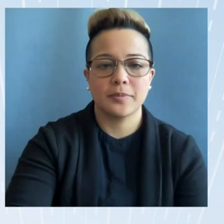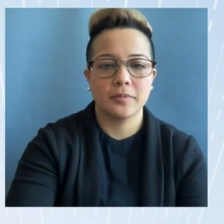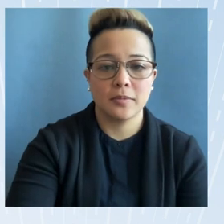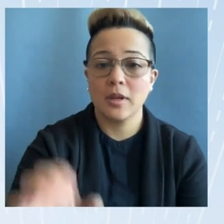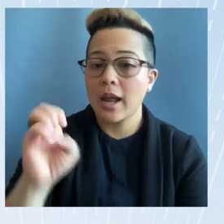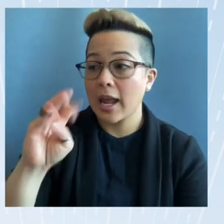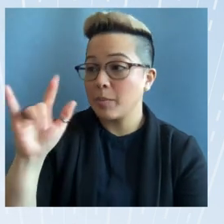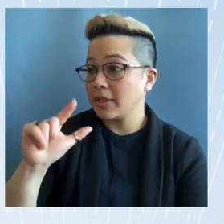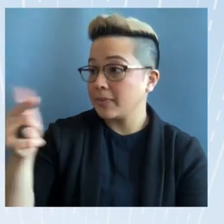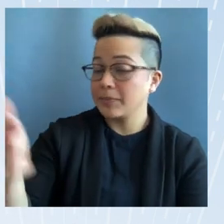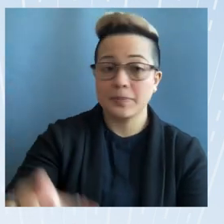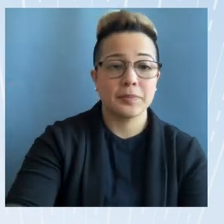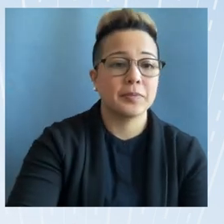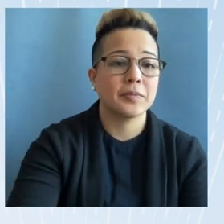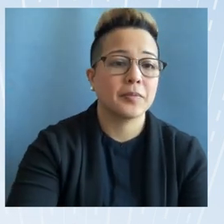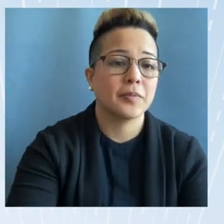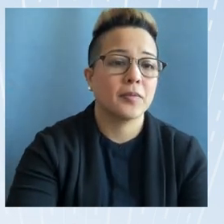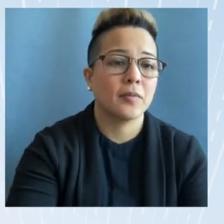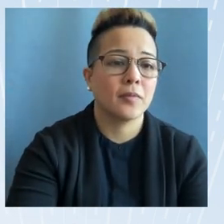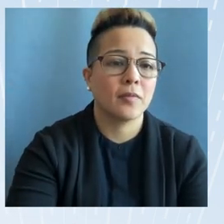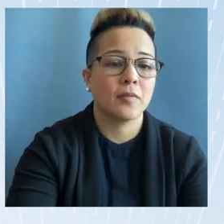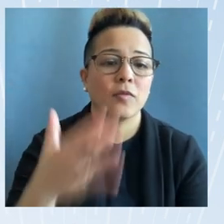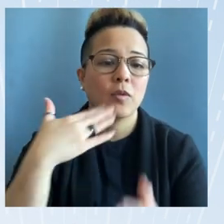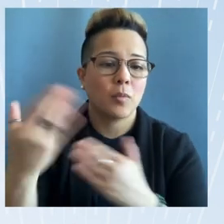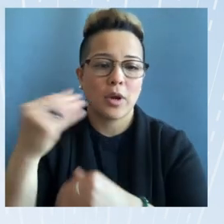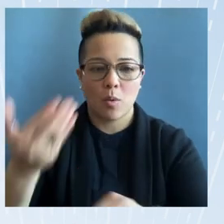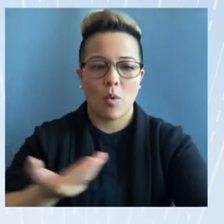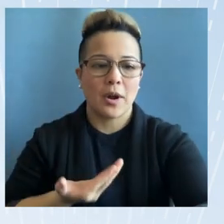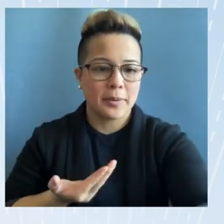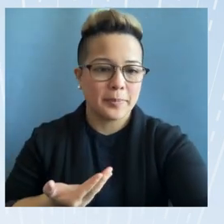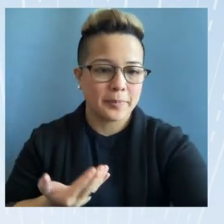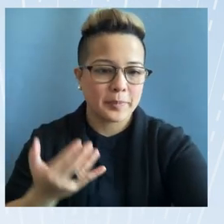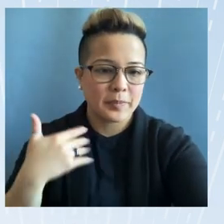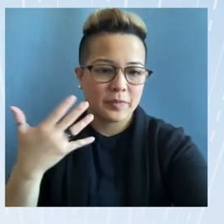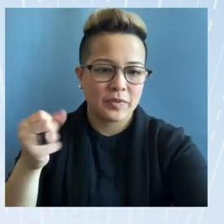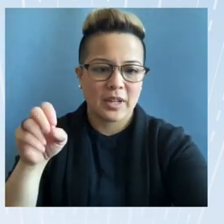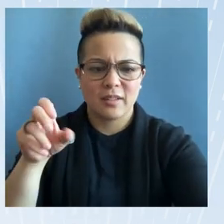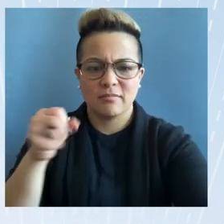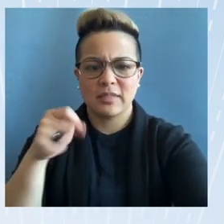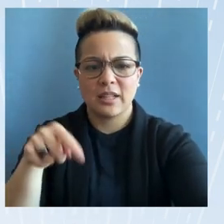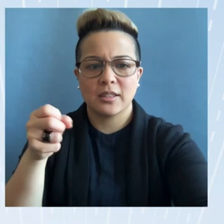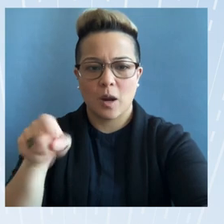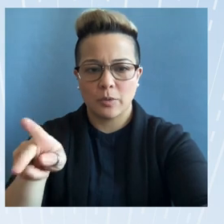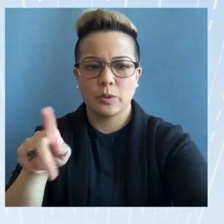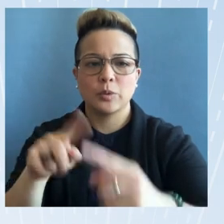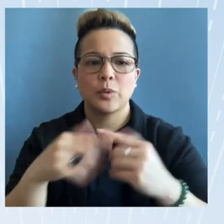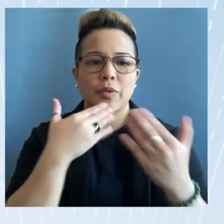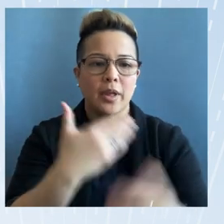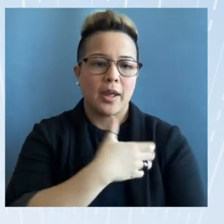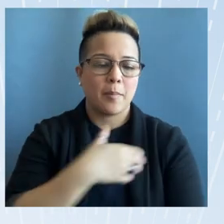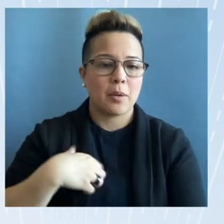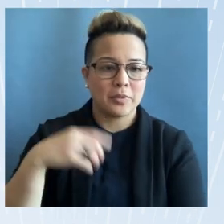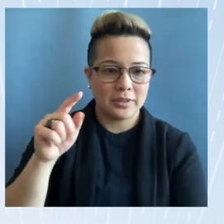over to you. Good morning and welcome. I wanna take this opportunity to thank Ambassador Tai,